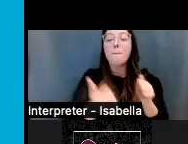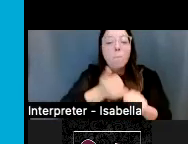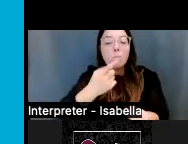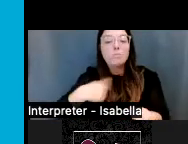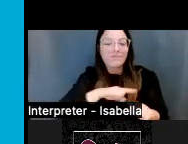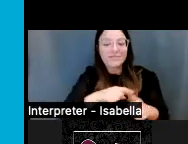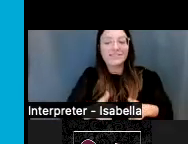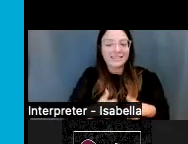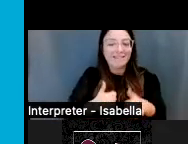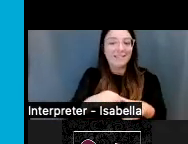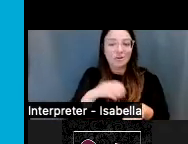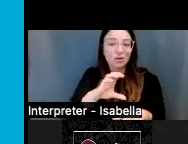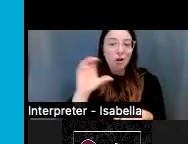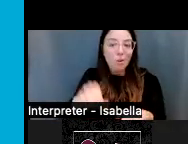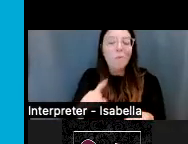entire state.